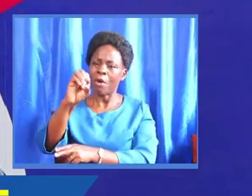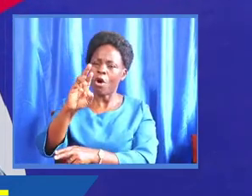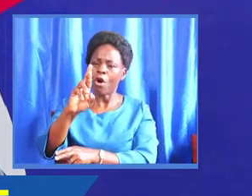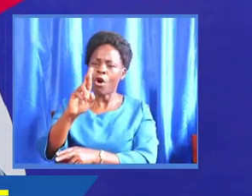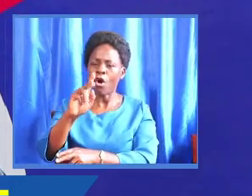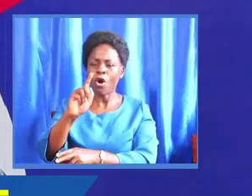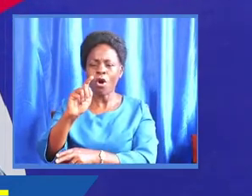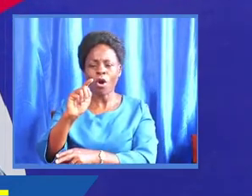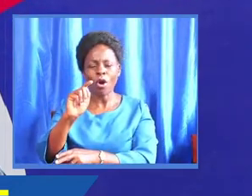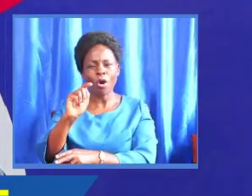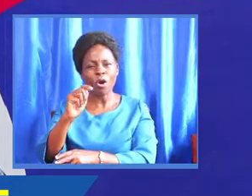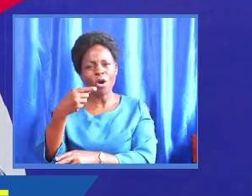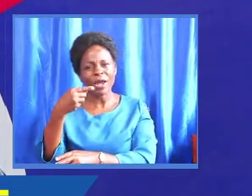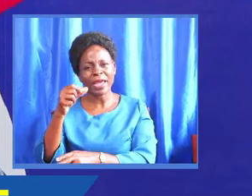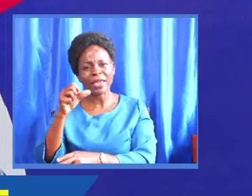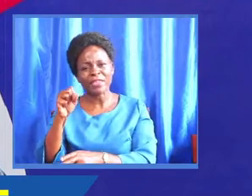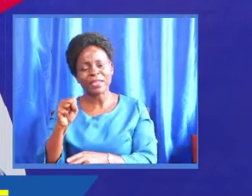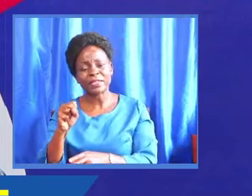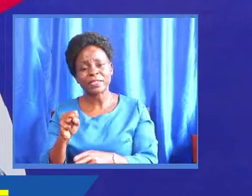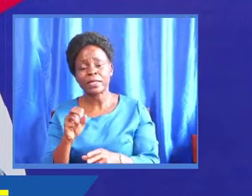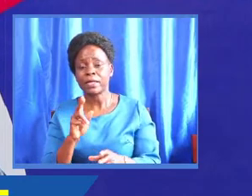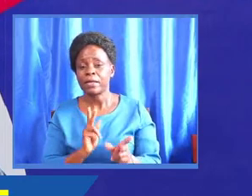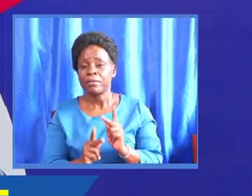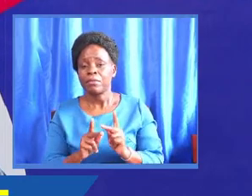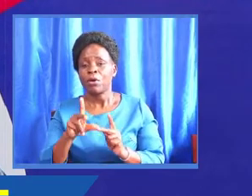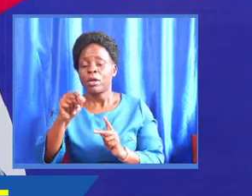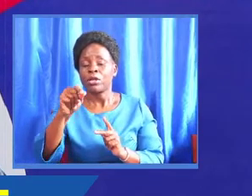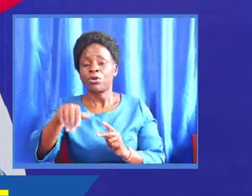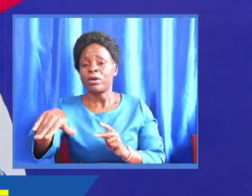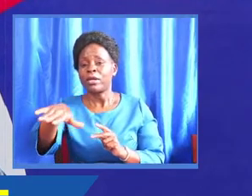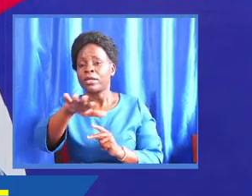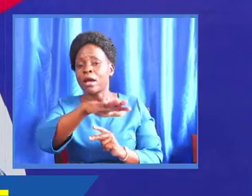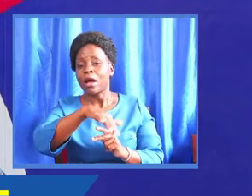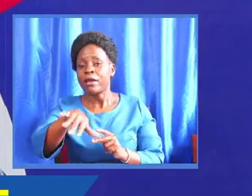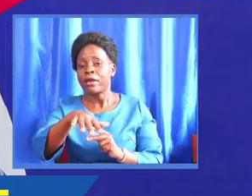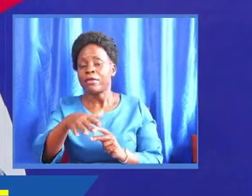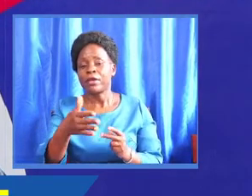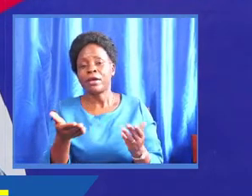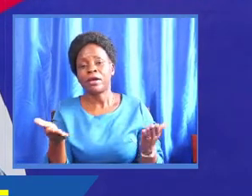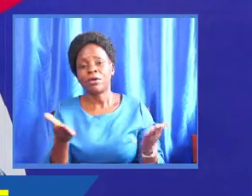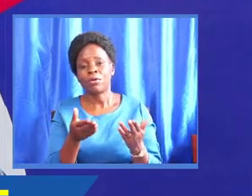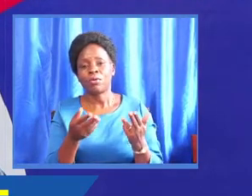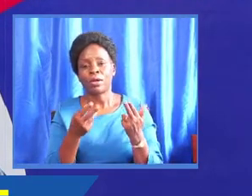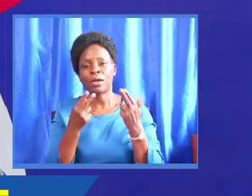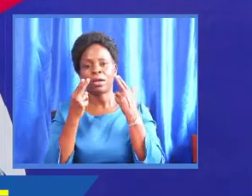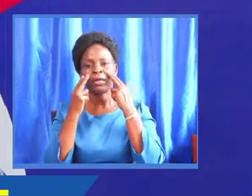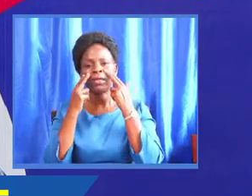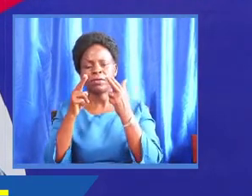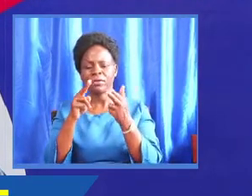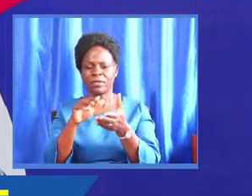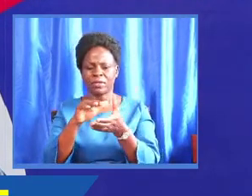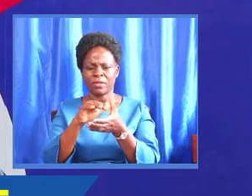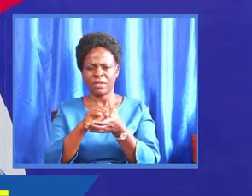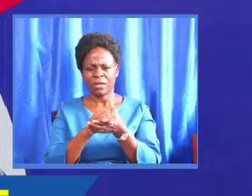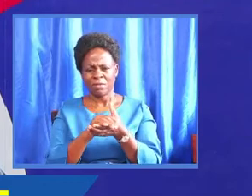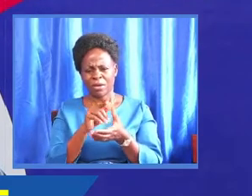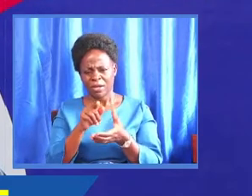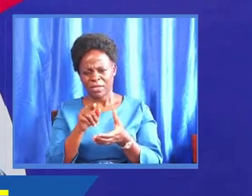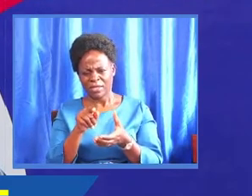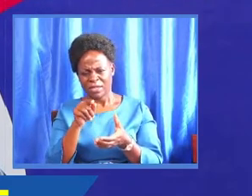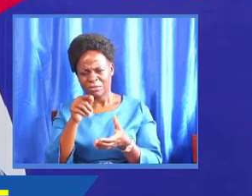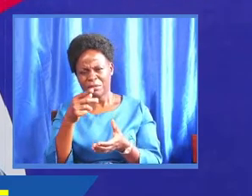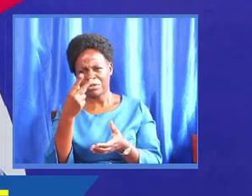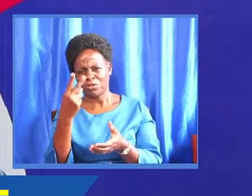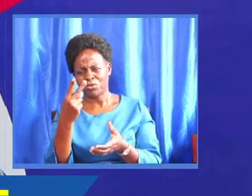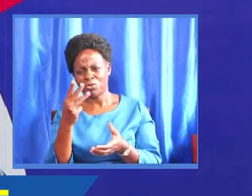a lot of the banks are going to go into an area where they will look at a couple and say, if he's paying 2 million